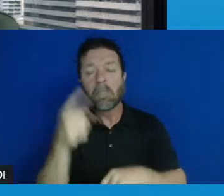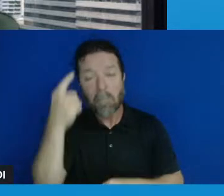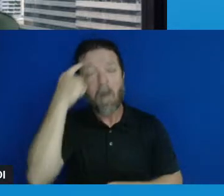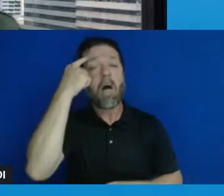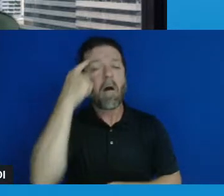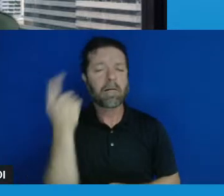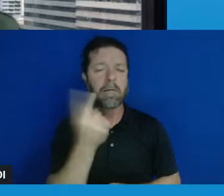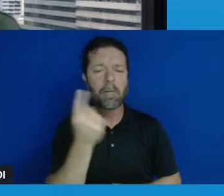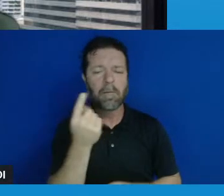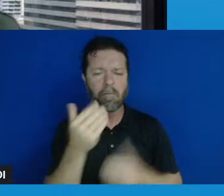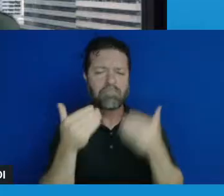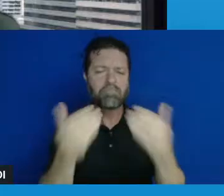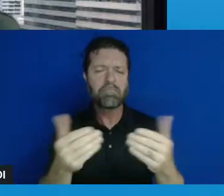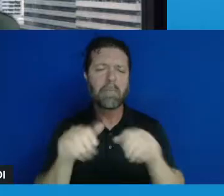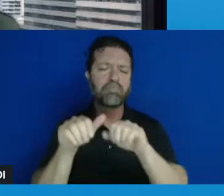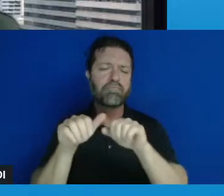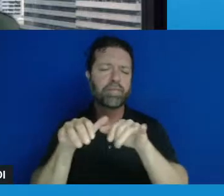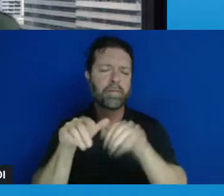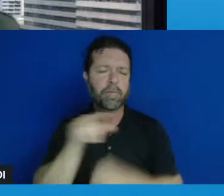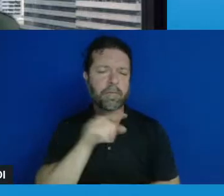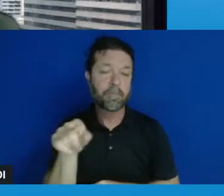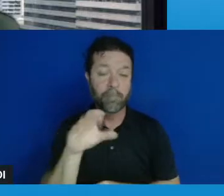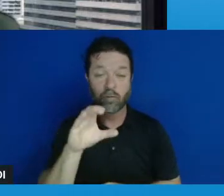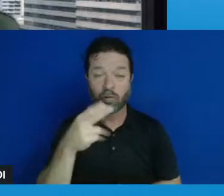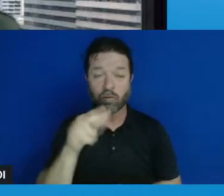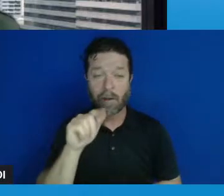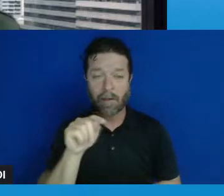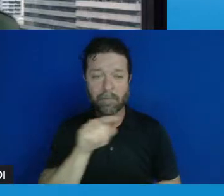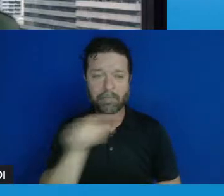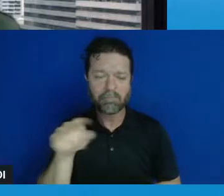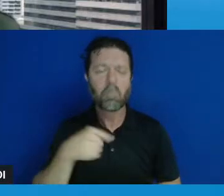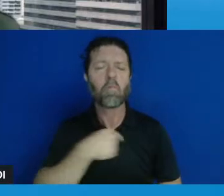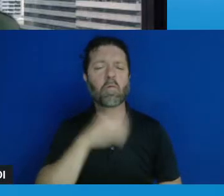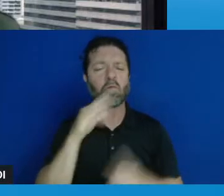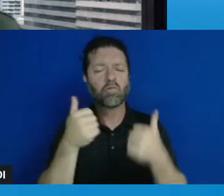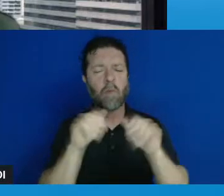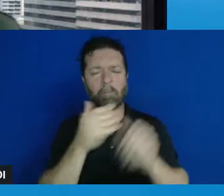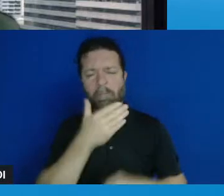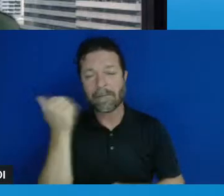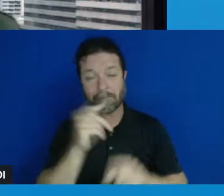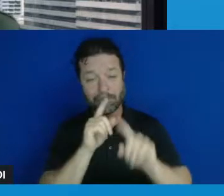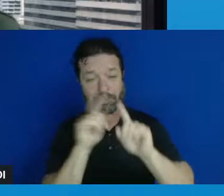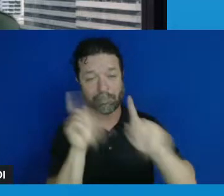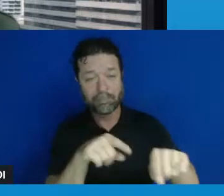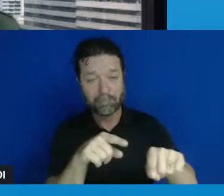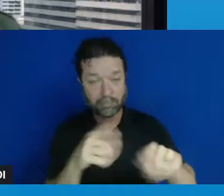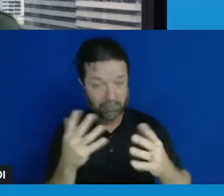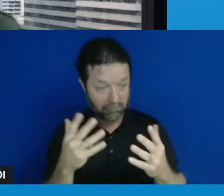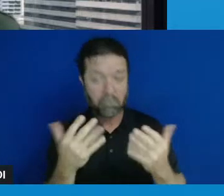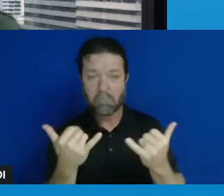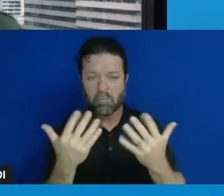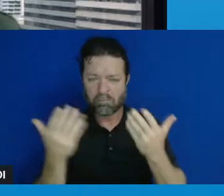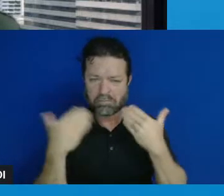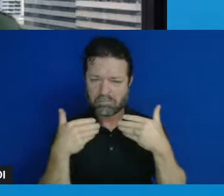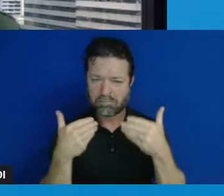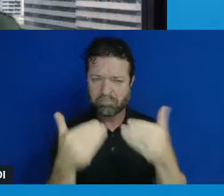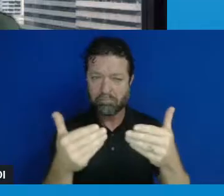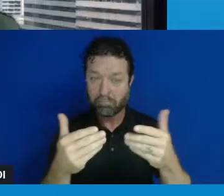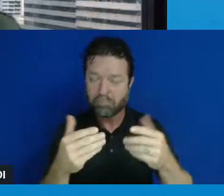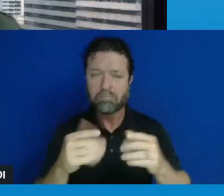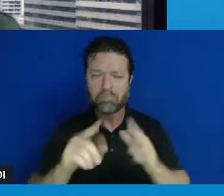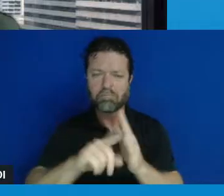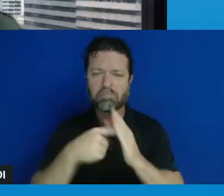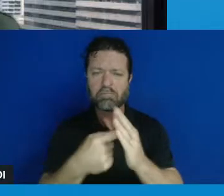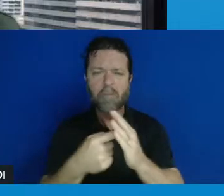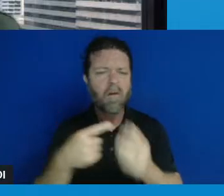chat. We'll do our best to get them answered. And before we get started, we do want to hear from you. Where are you? What's